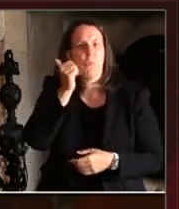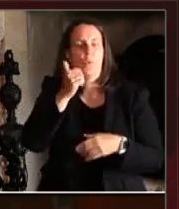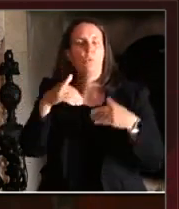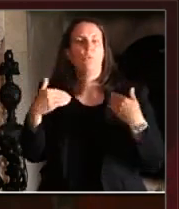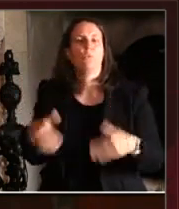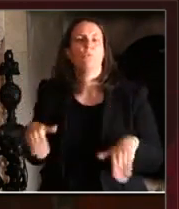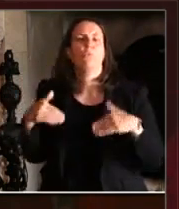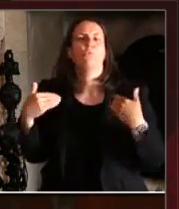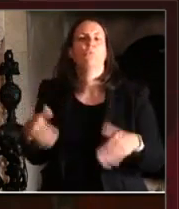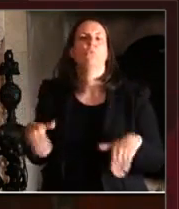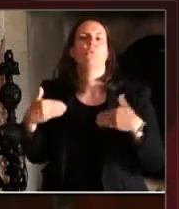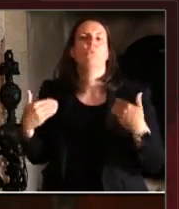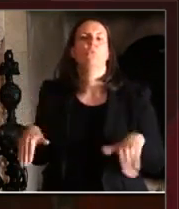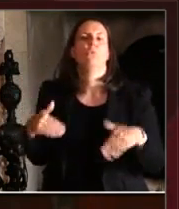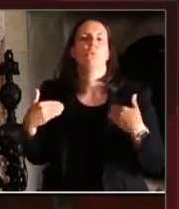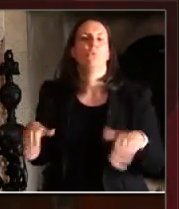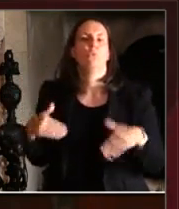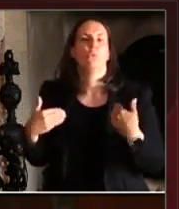perform